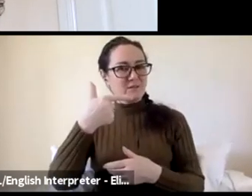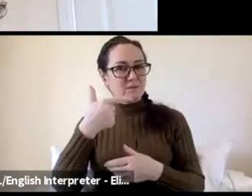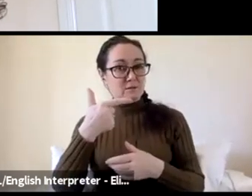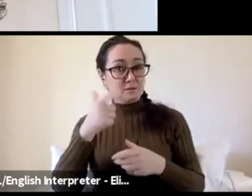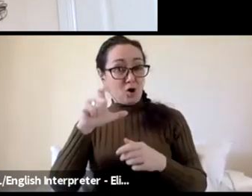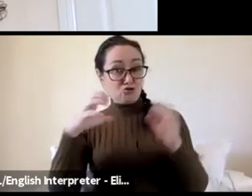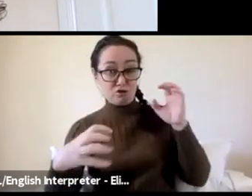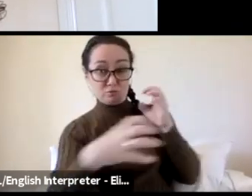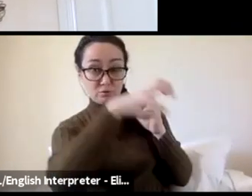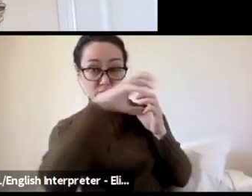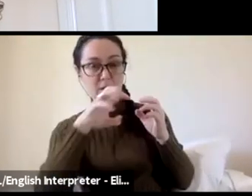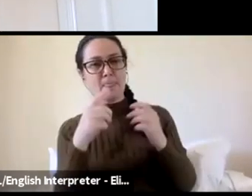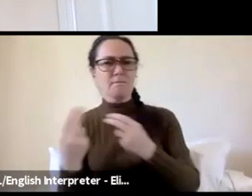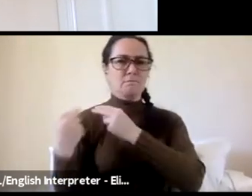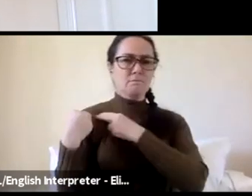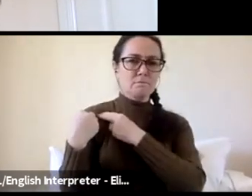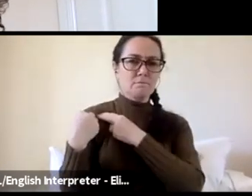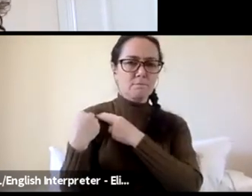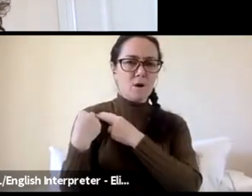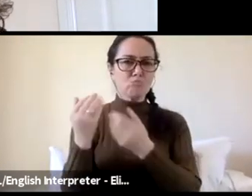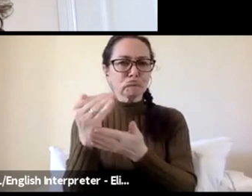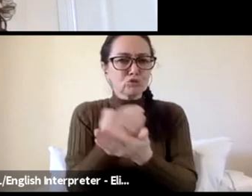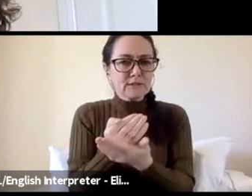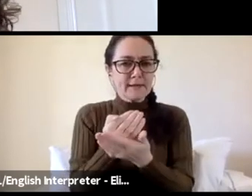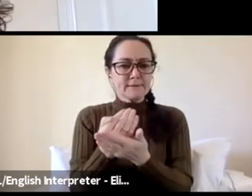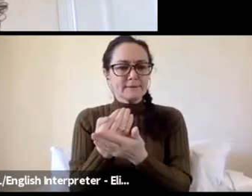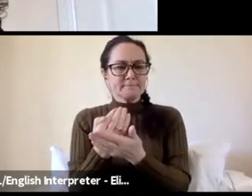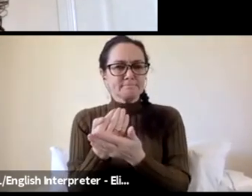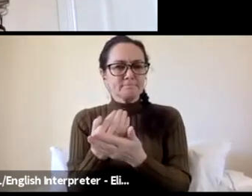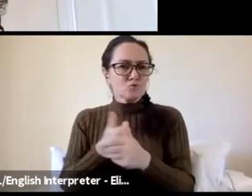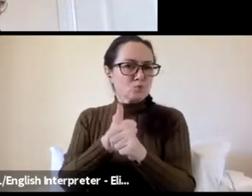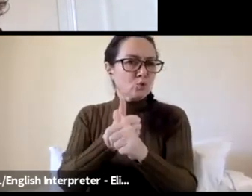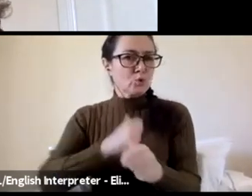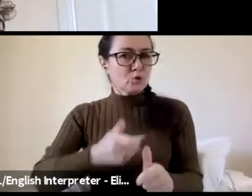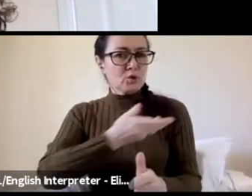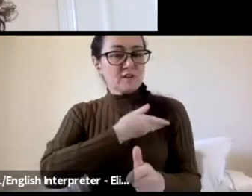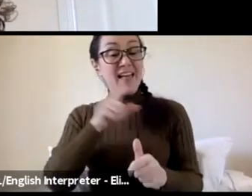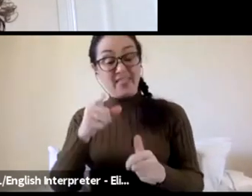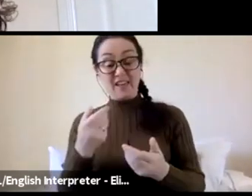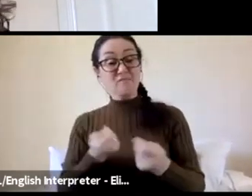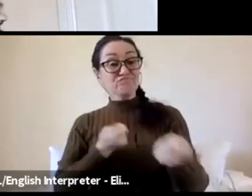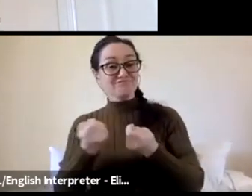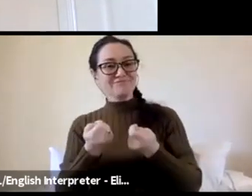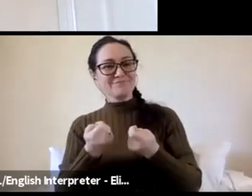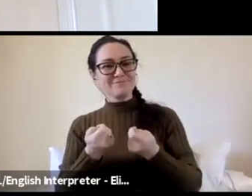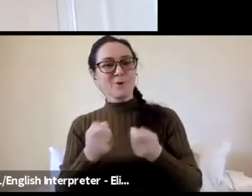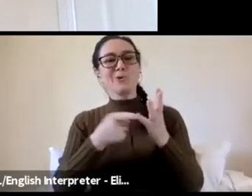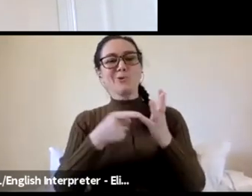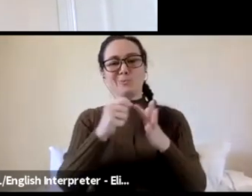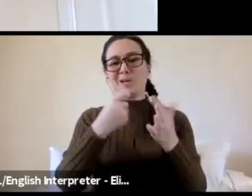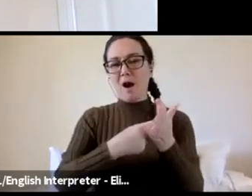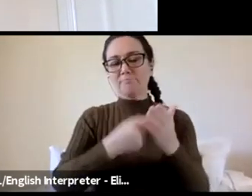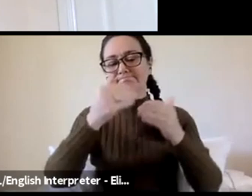protecting and promoting human rights. And they are basically in charge of running the Universal Periodic Review. So you might hear about them throughout the